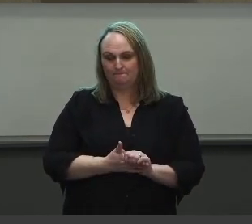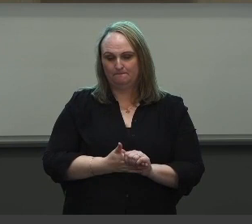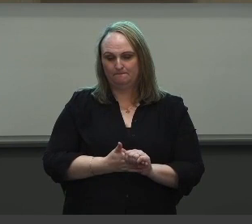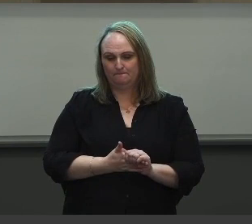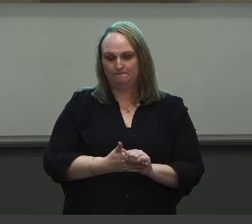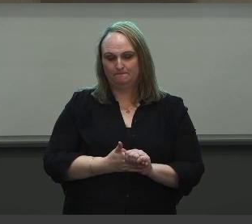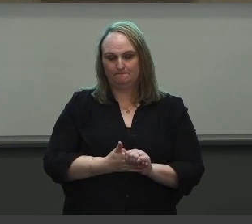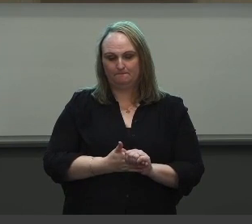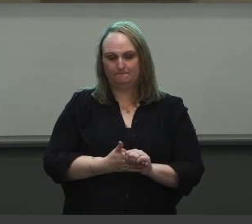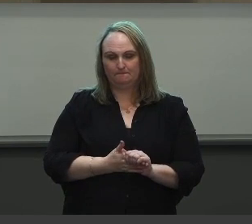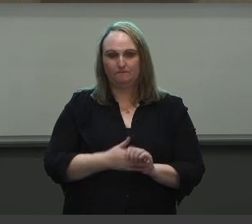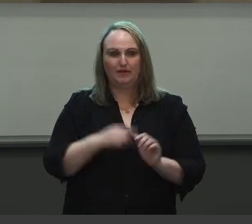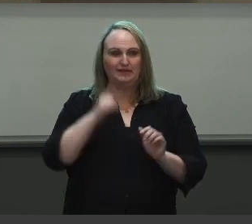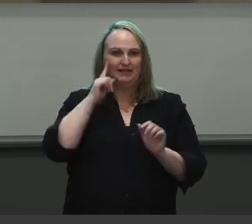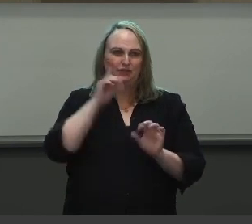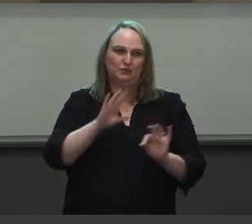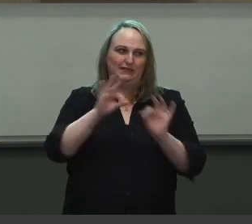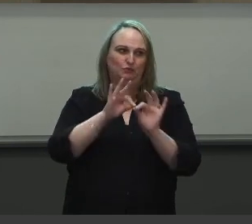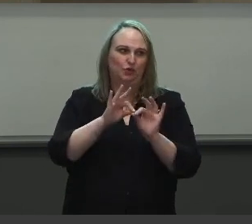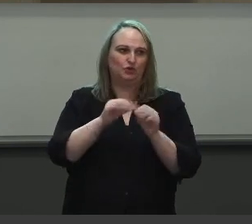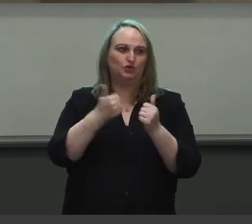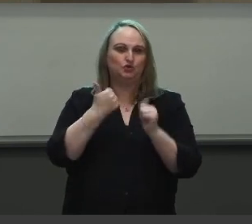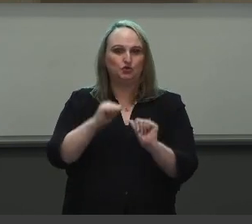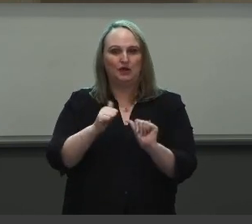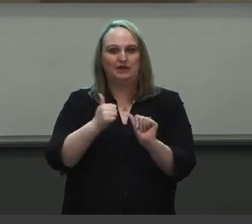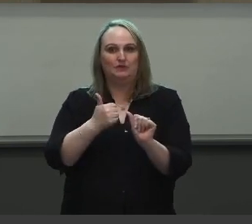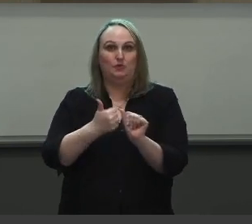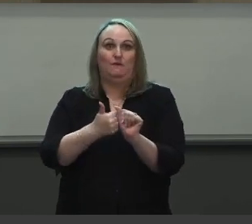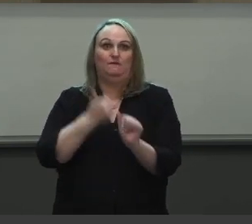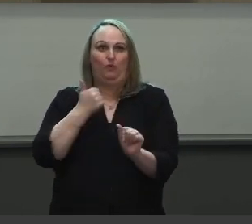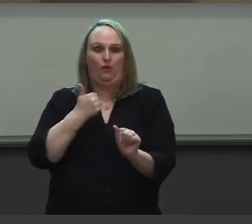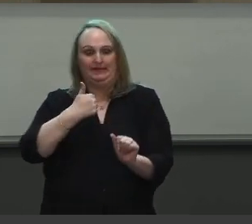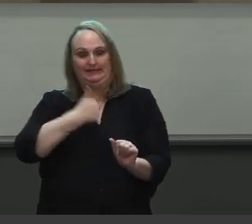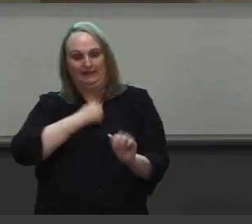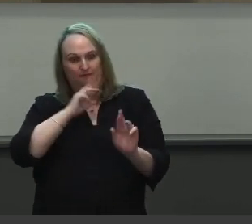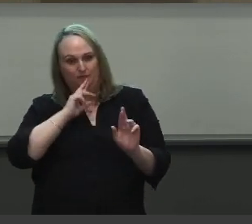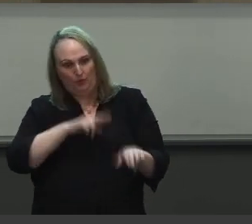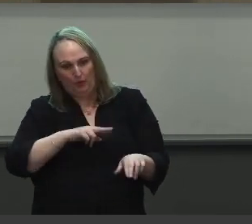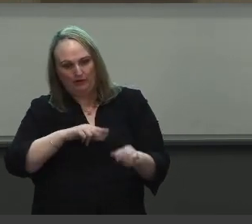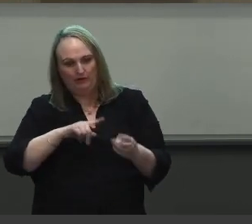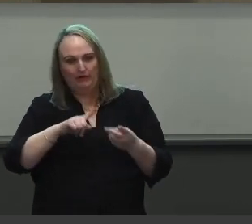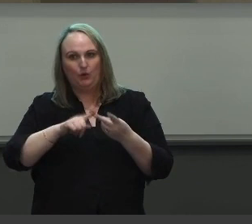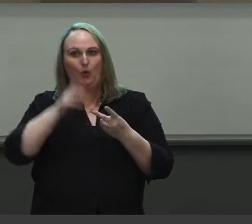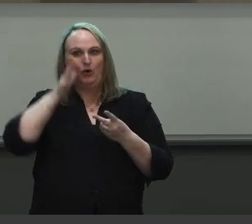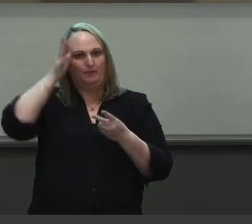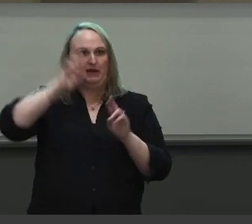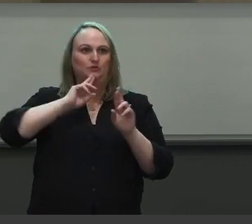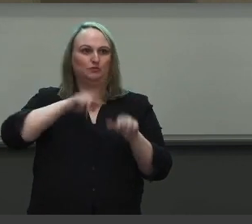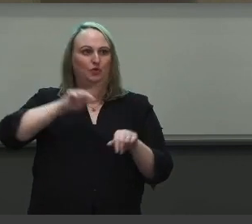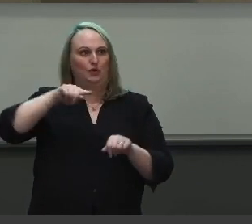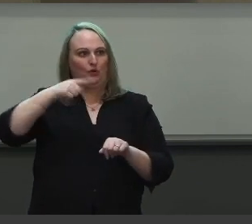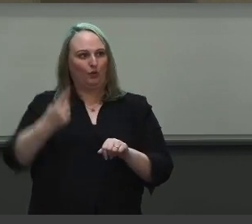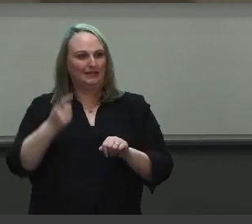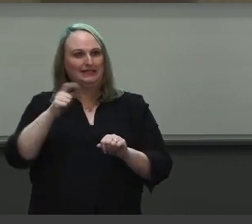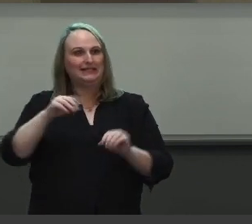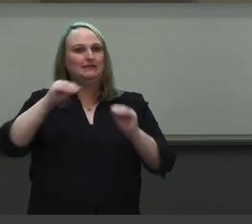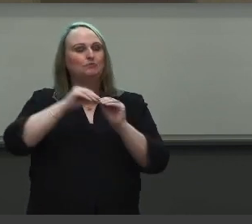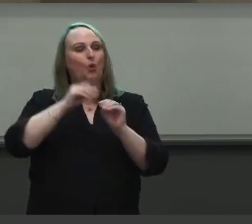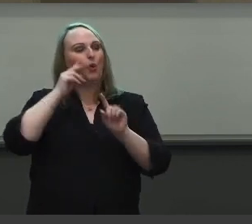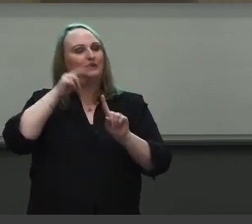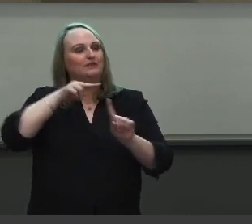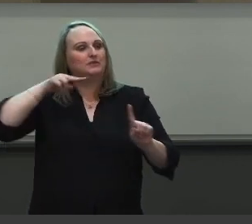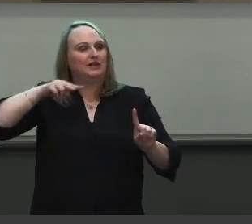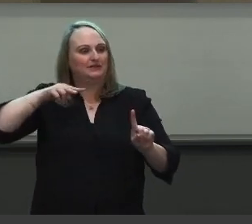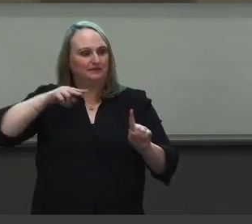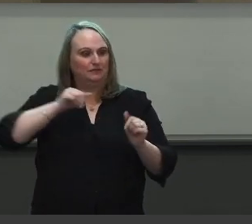from the self-reporting or parent reporting in general and look at more objective measures of sensory processing and